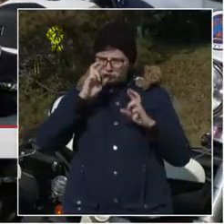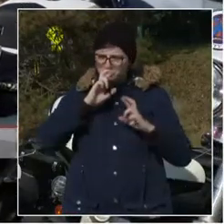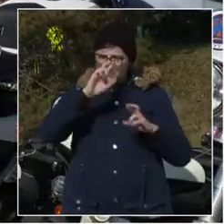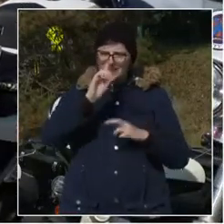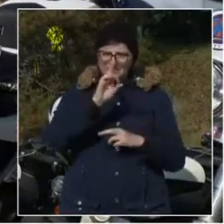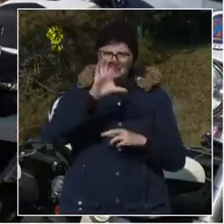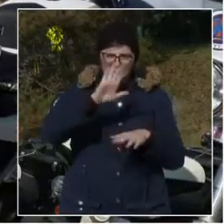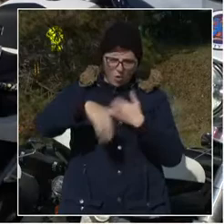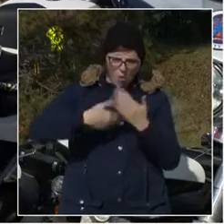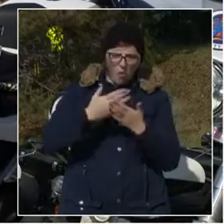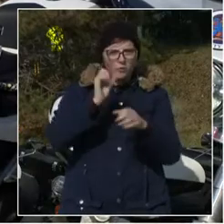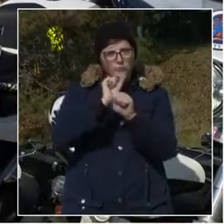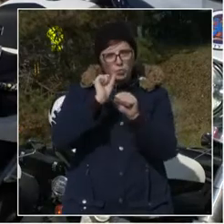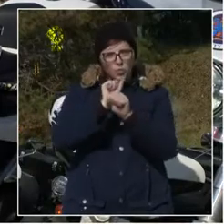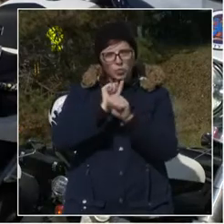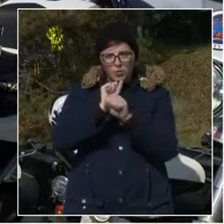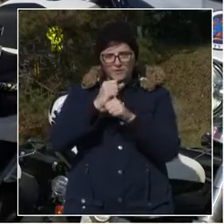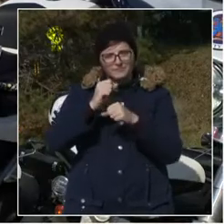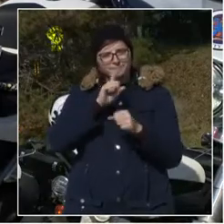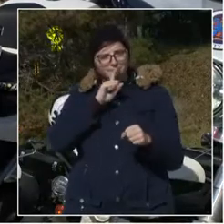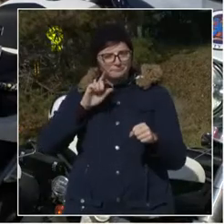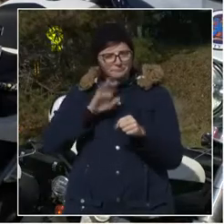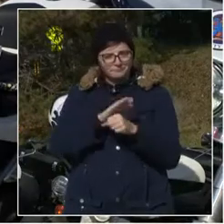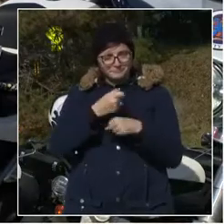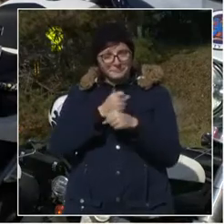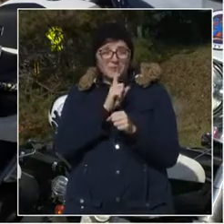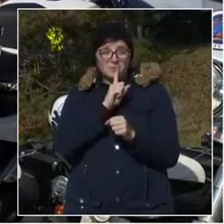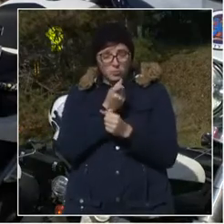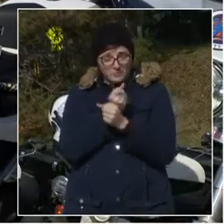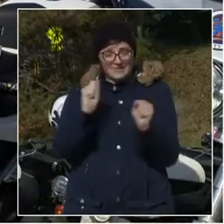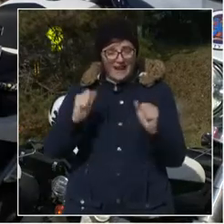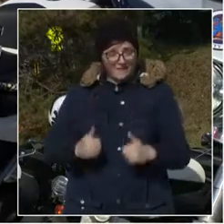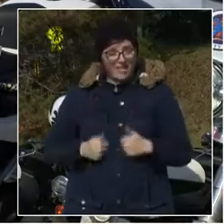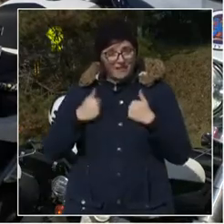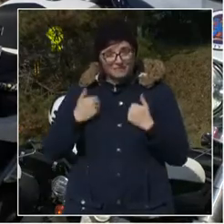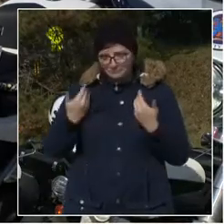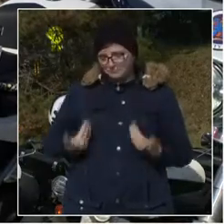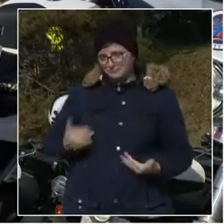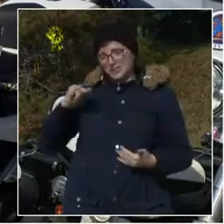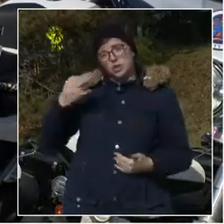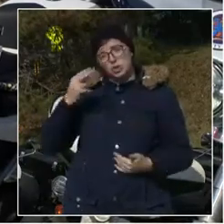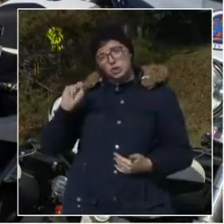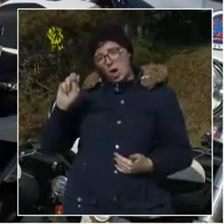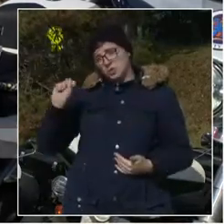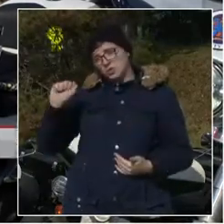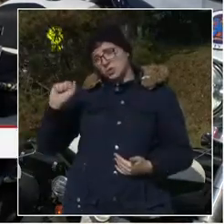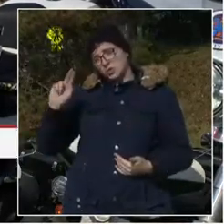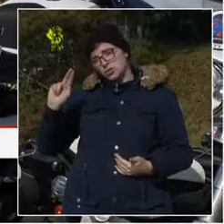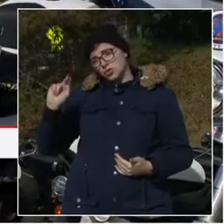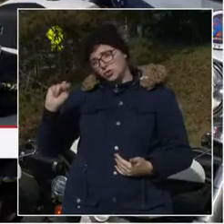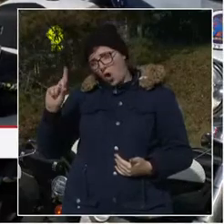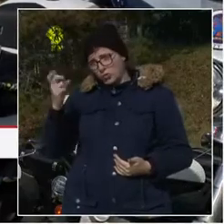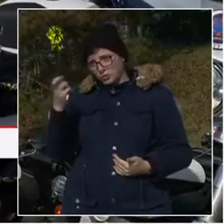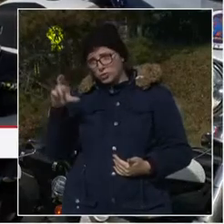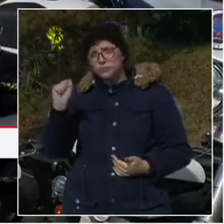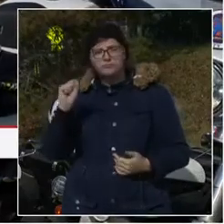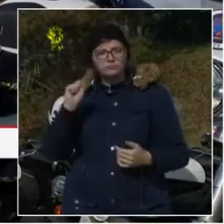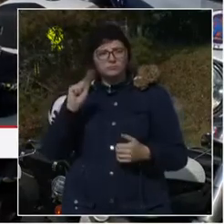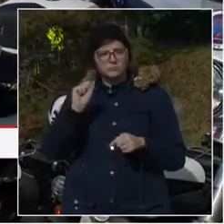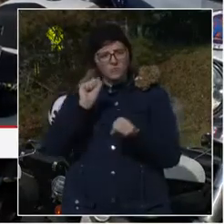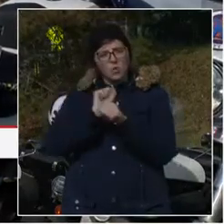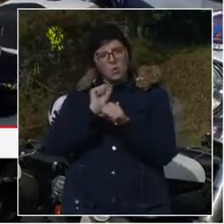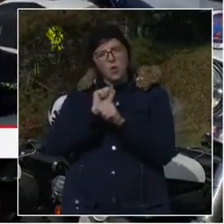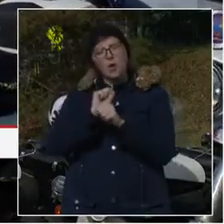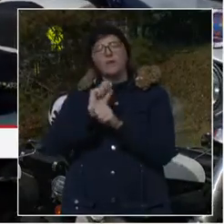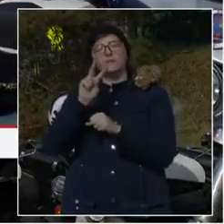work that she has put in to making these things happen to save lives. I am John Saunders, and I serve as the director of DMV's Virginia Highway Safety